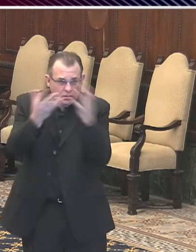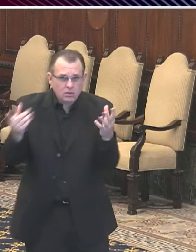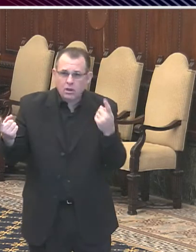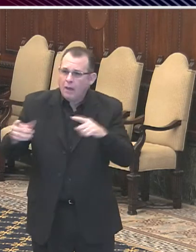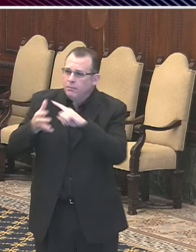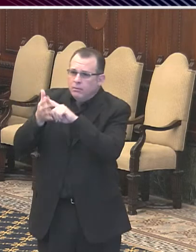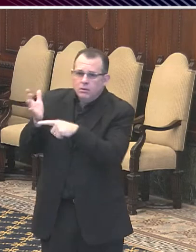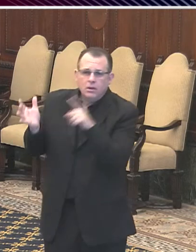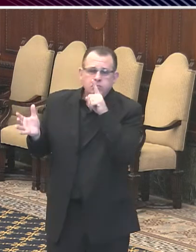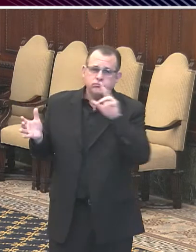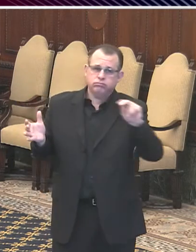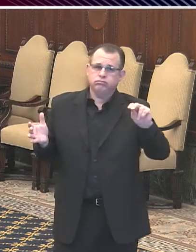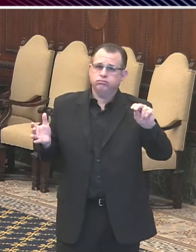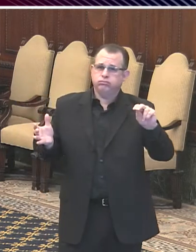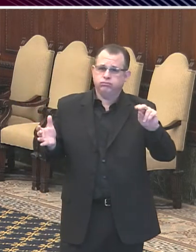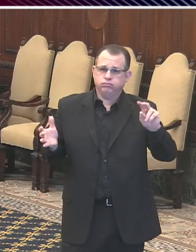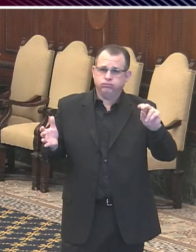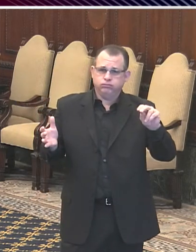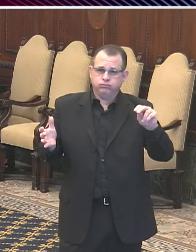I will say it is not hundreds.